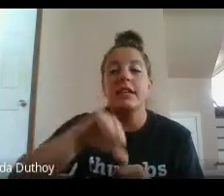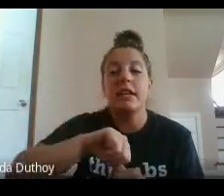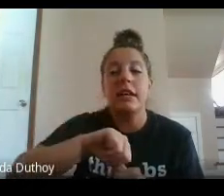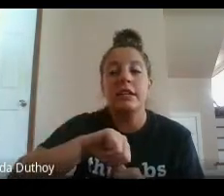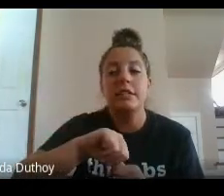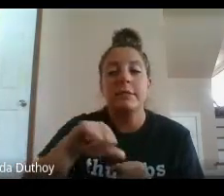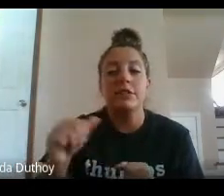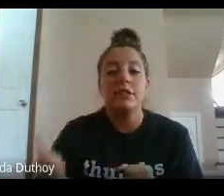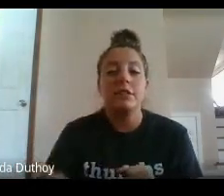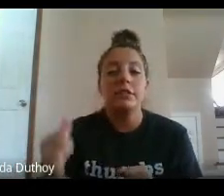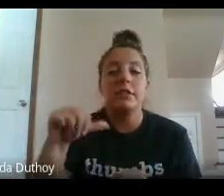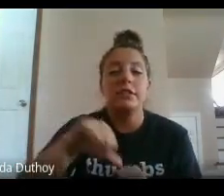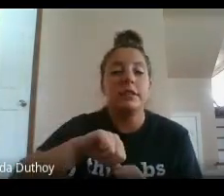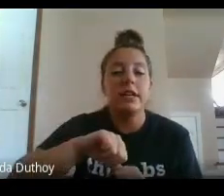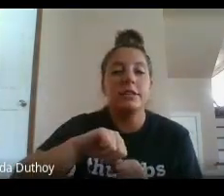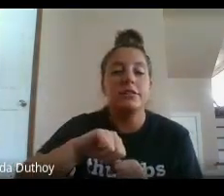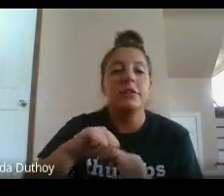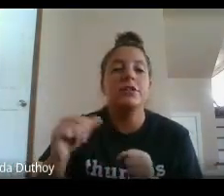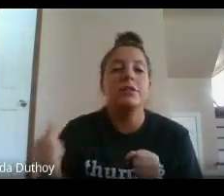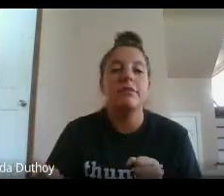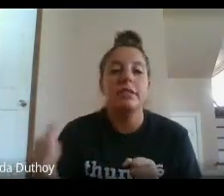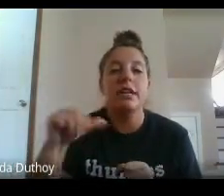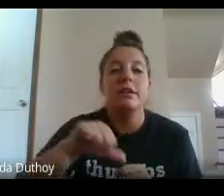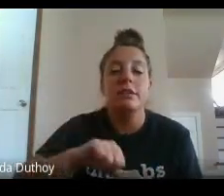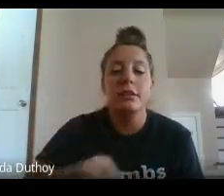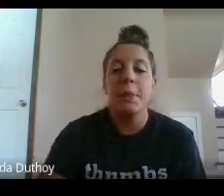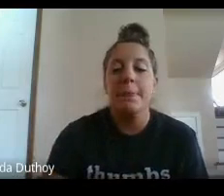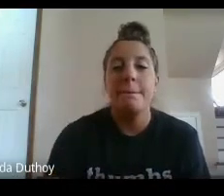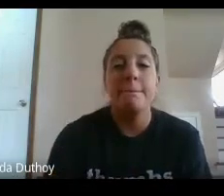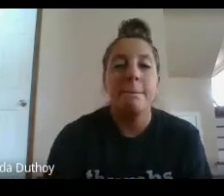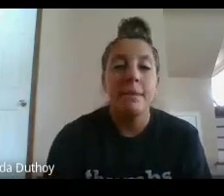going to be asymmetrical because their hands are doing two different things.